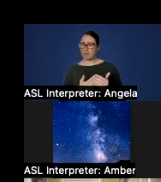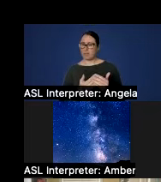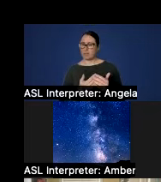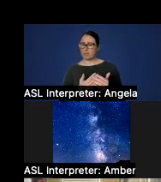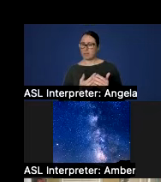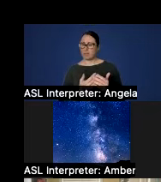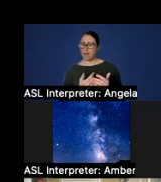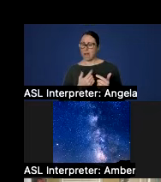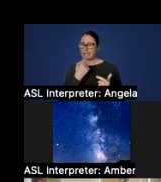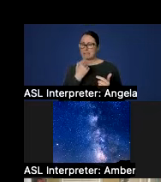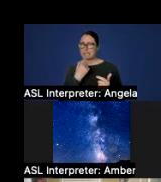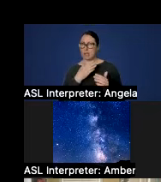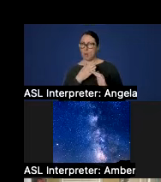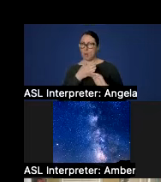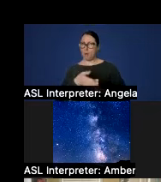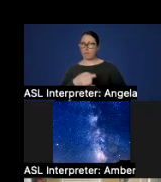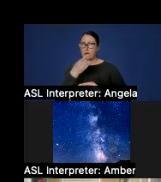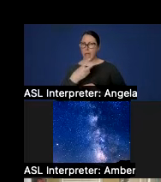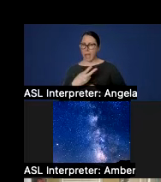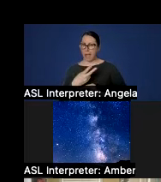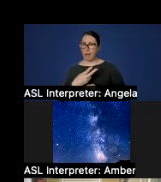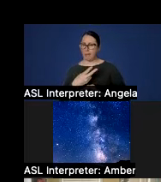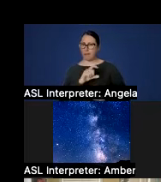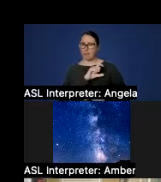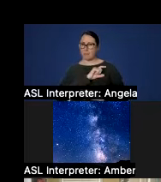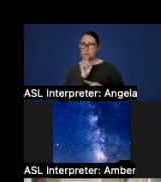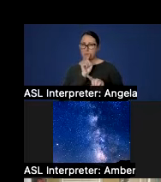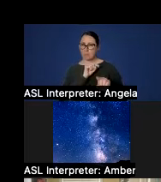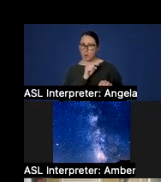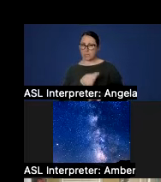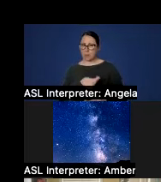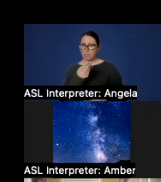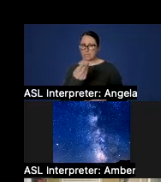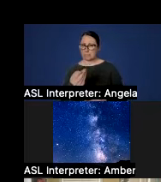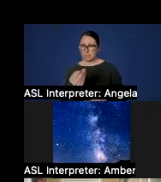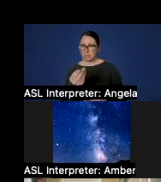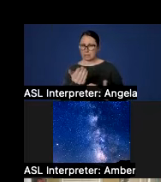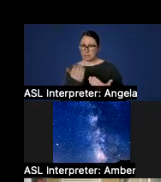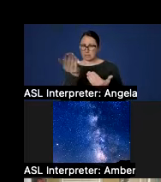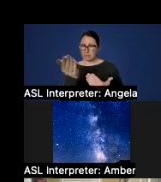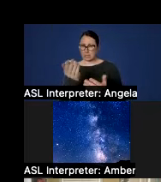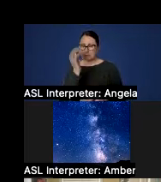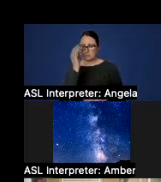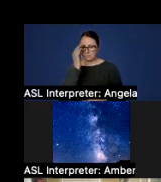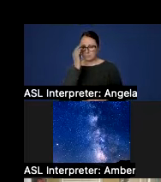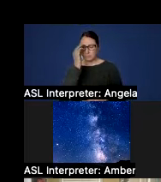I'd say over half at that time of police reports that were being submitted, they weren't